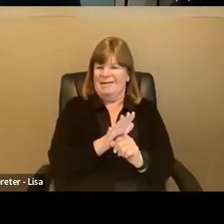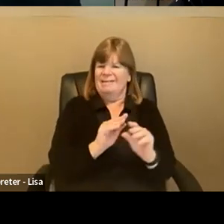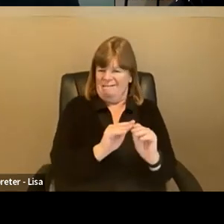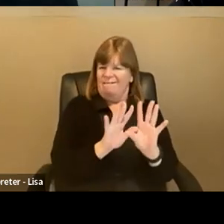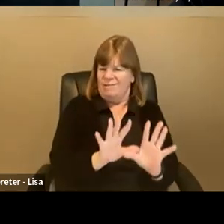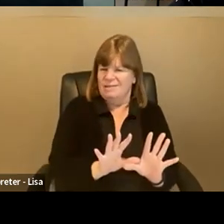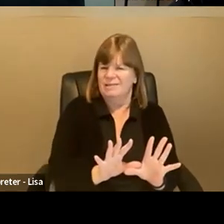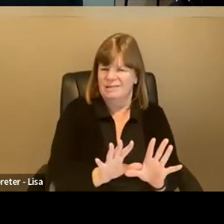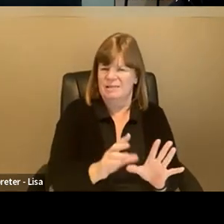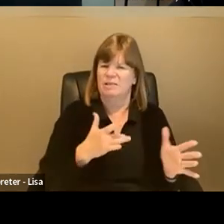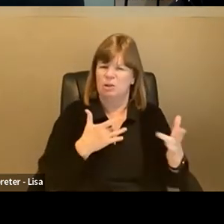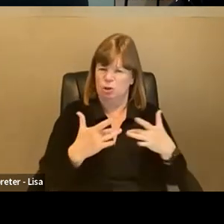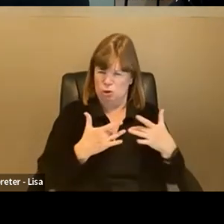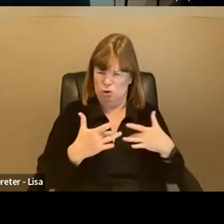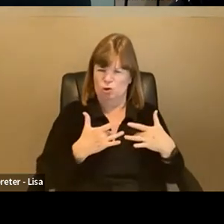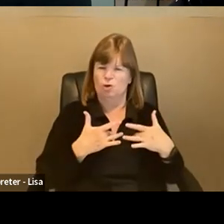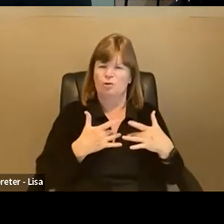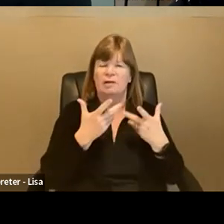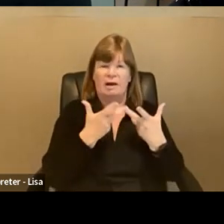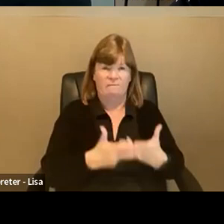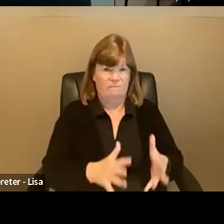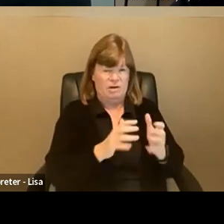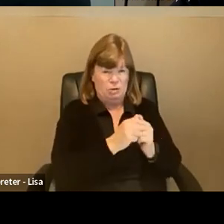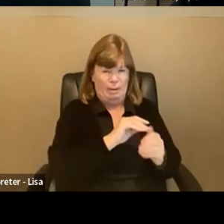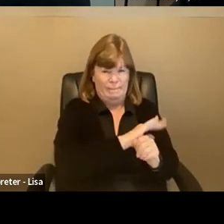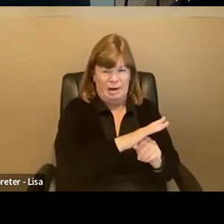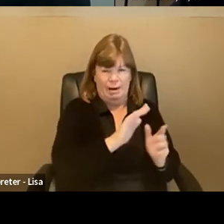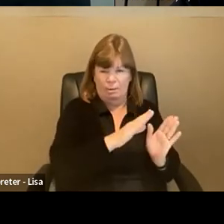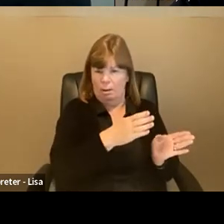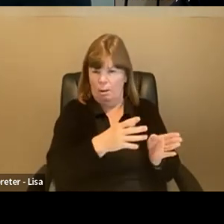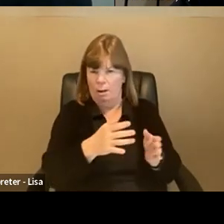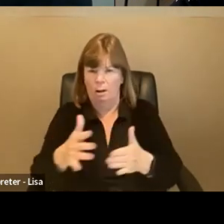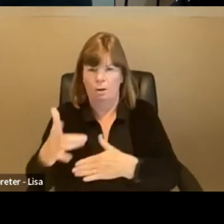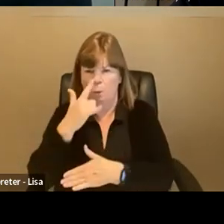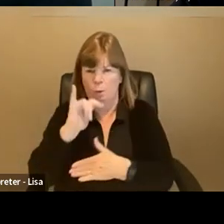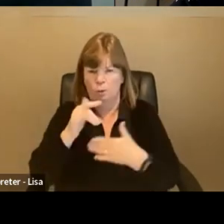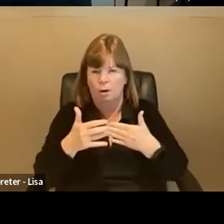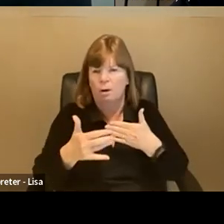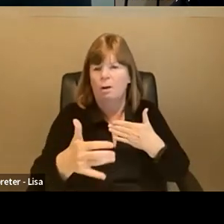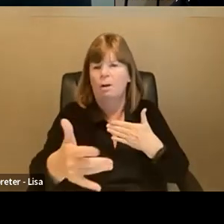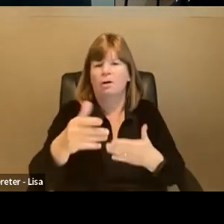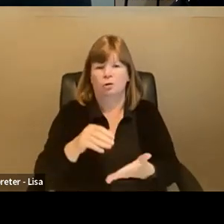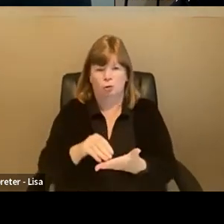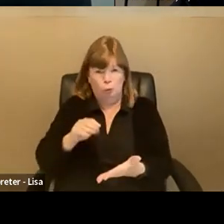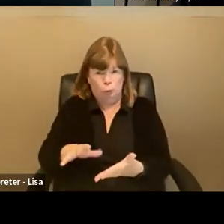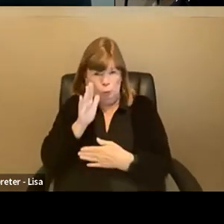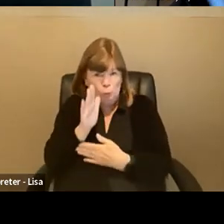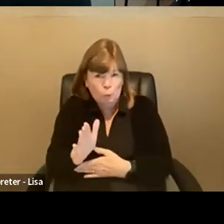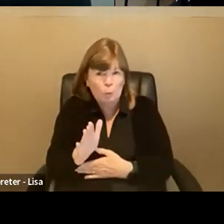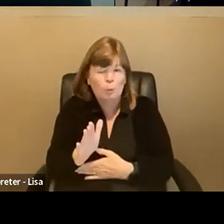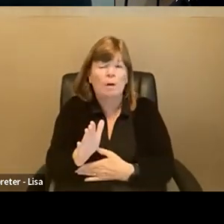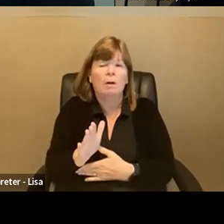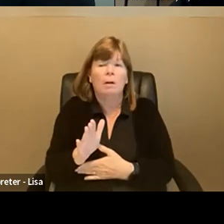had concerns, and then coming out of it, what would it be? Are students going to be